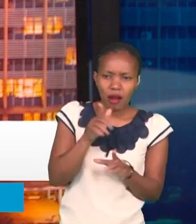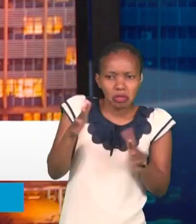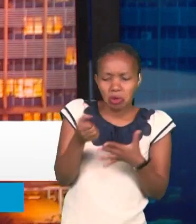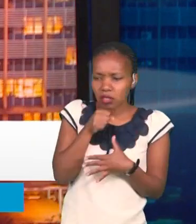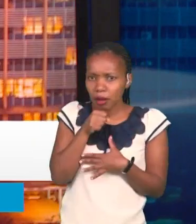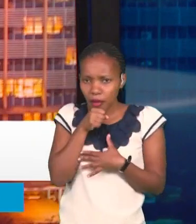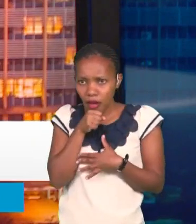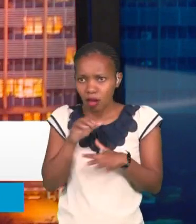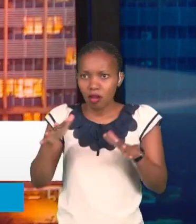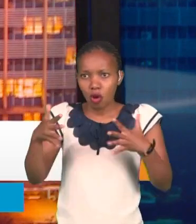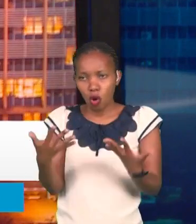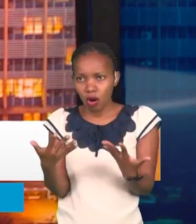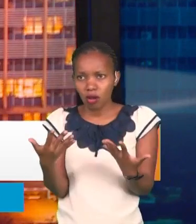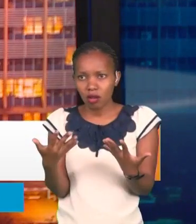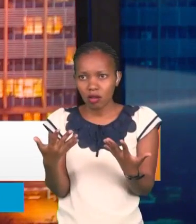or